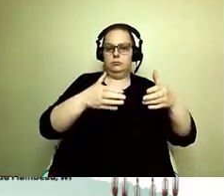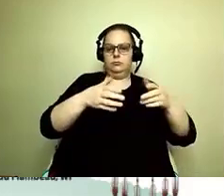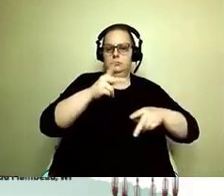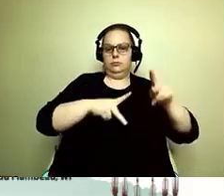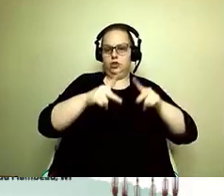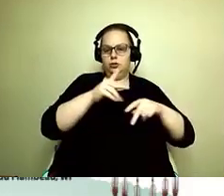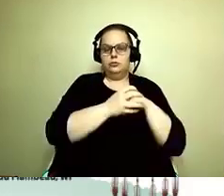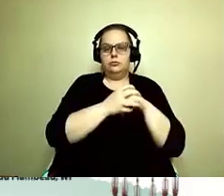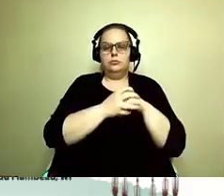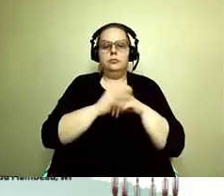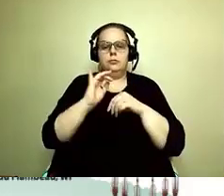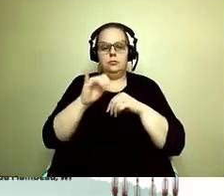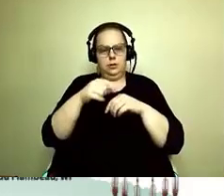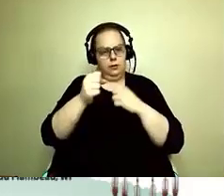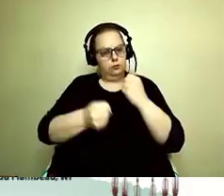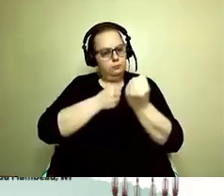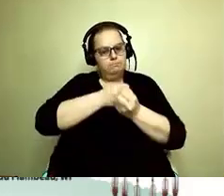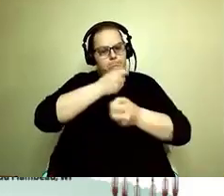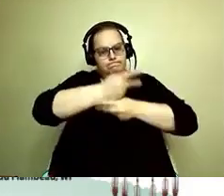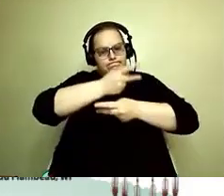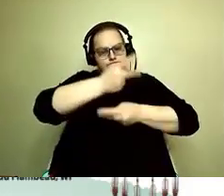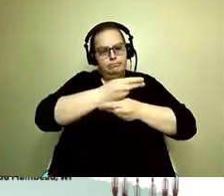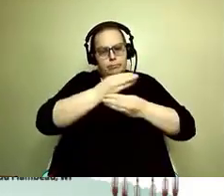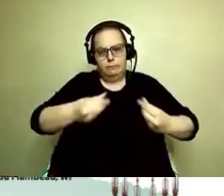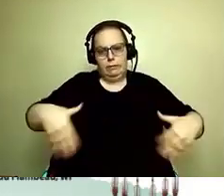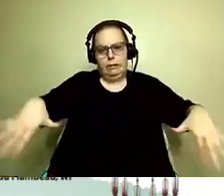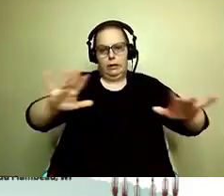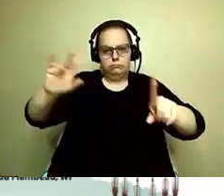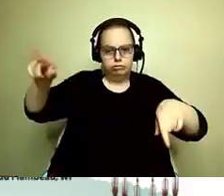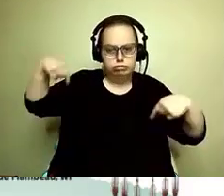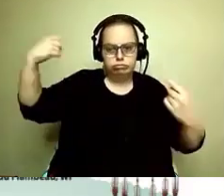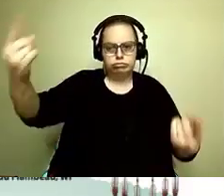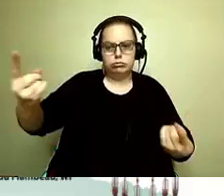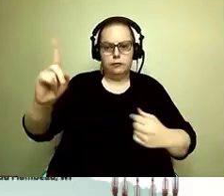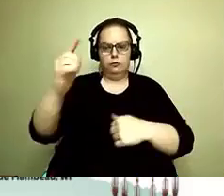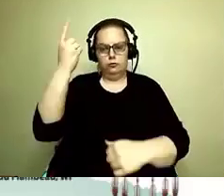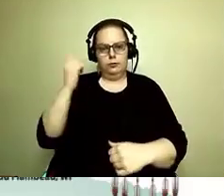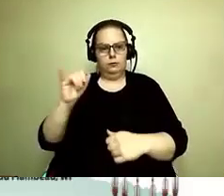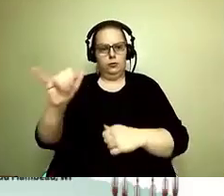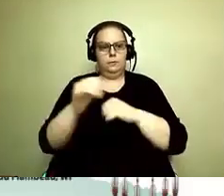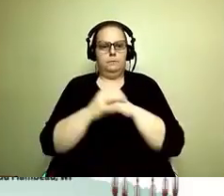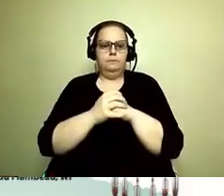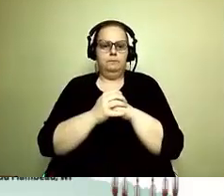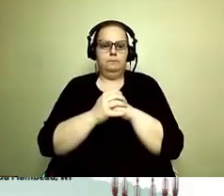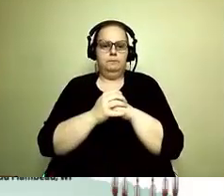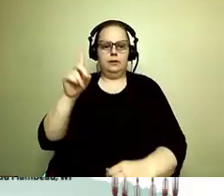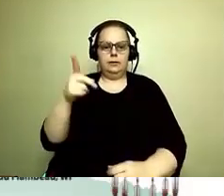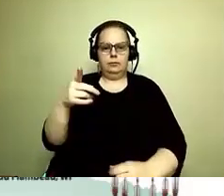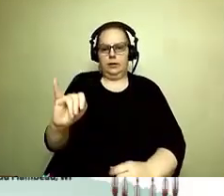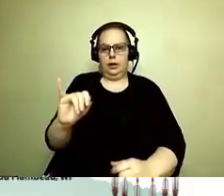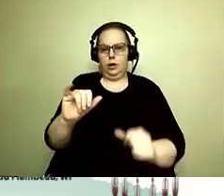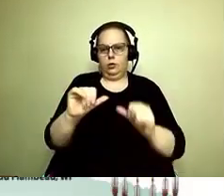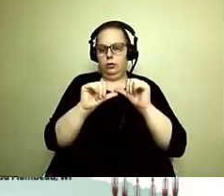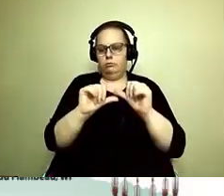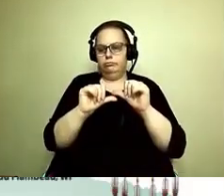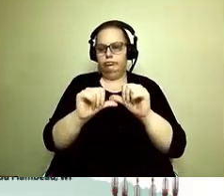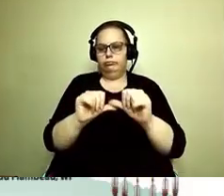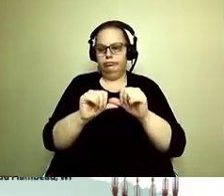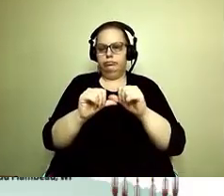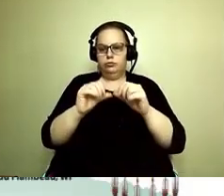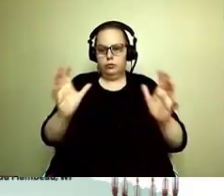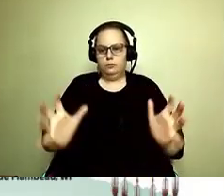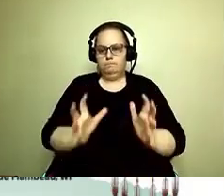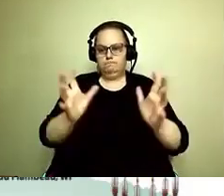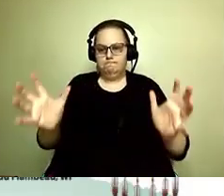stewarded this land since time immemorial. The DPI will continue to cultivate and maintain our ongoing collaboration